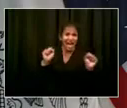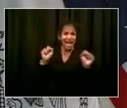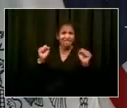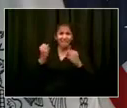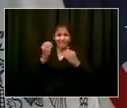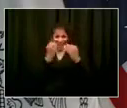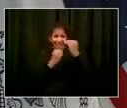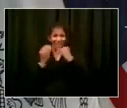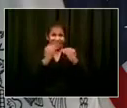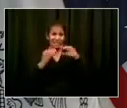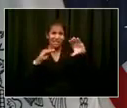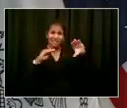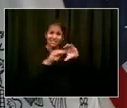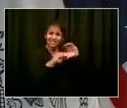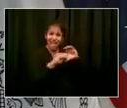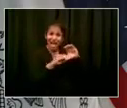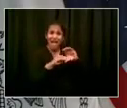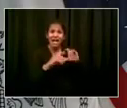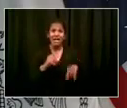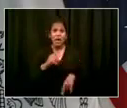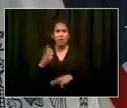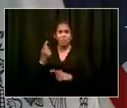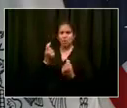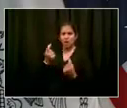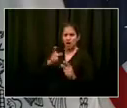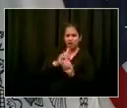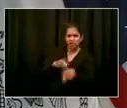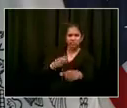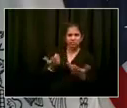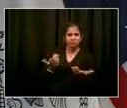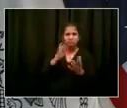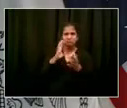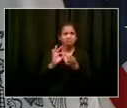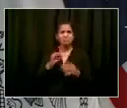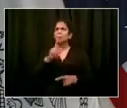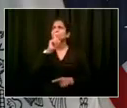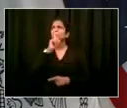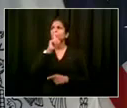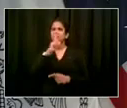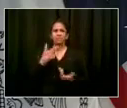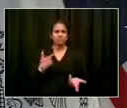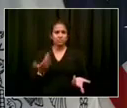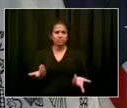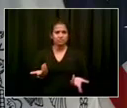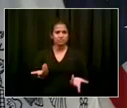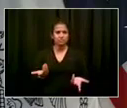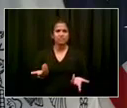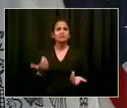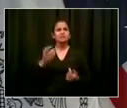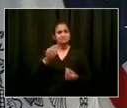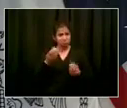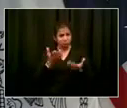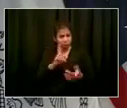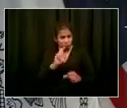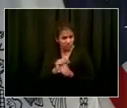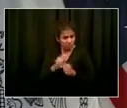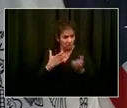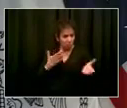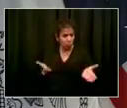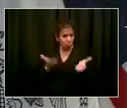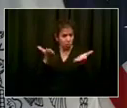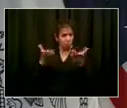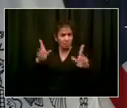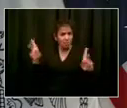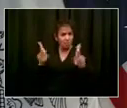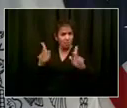safe activity for people to engage in? Would you recommend people go to their restaurants indoor when this happens? And also that 2%